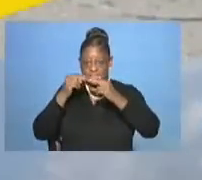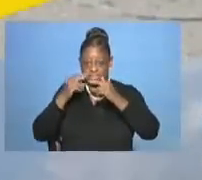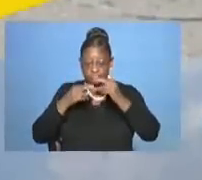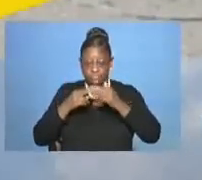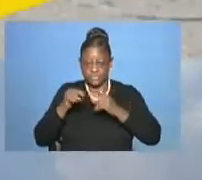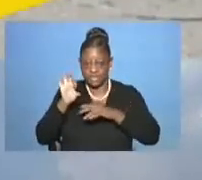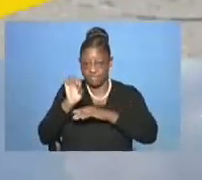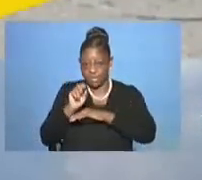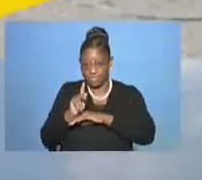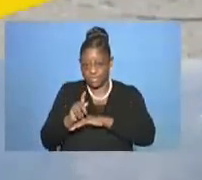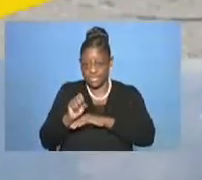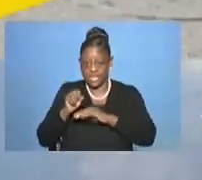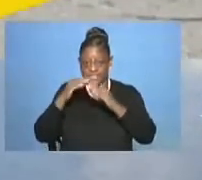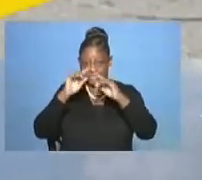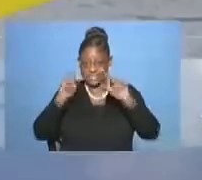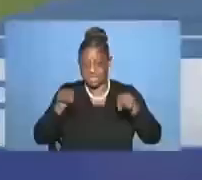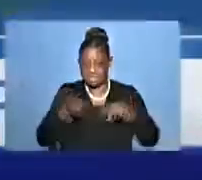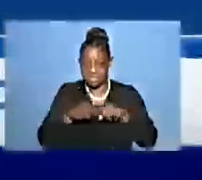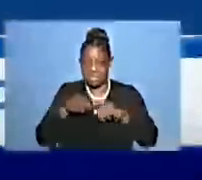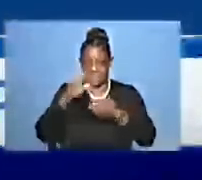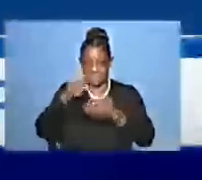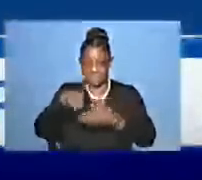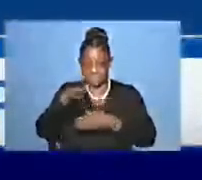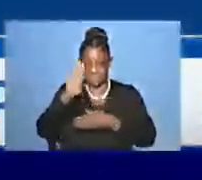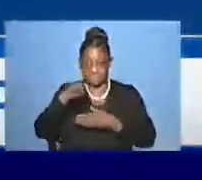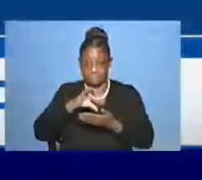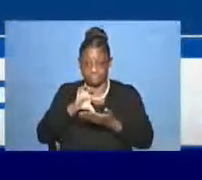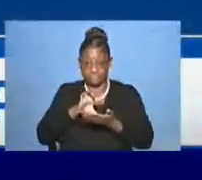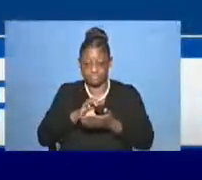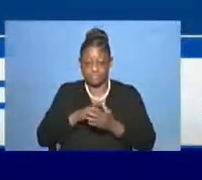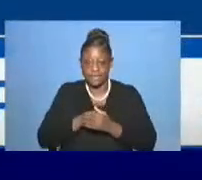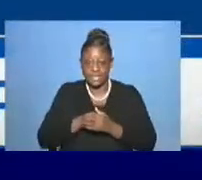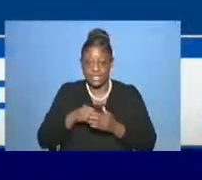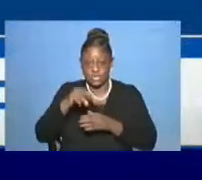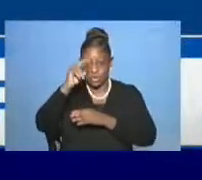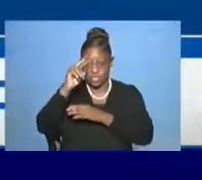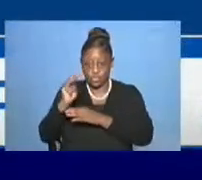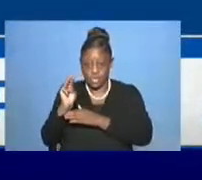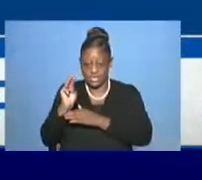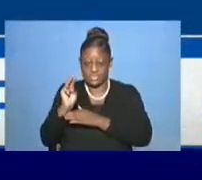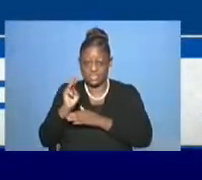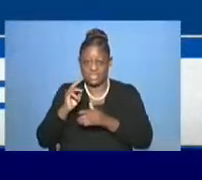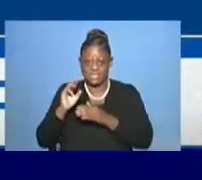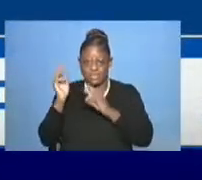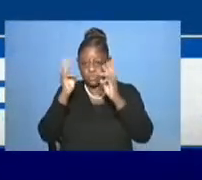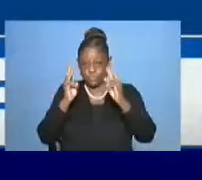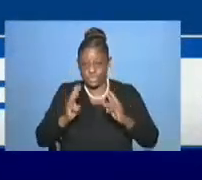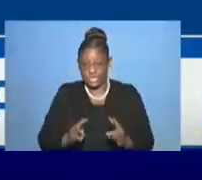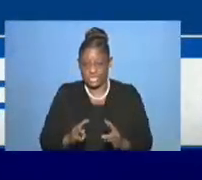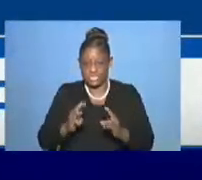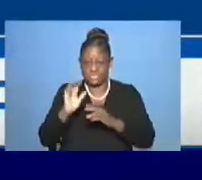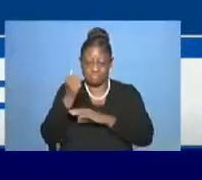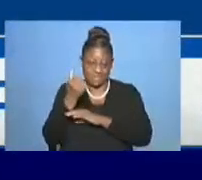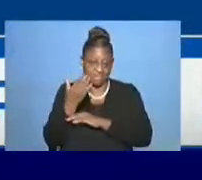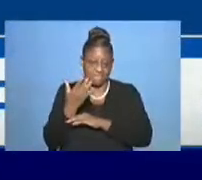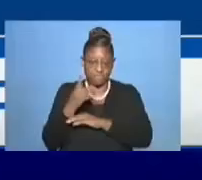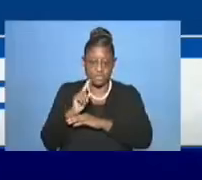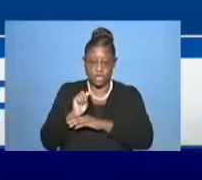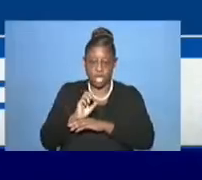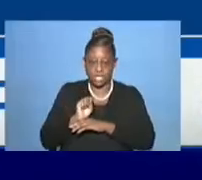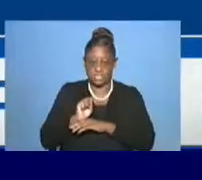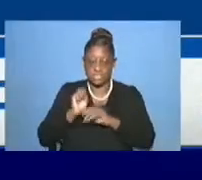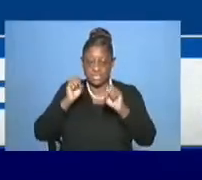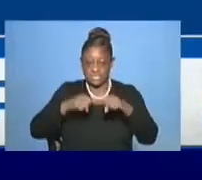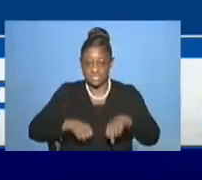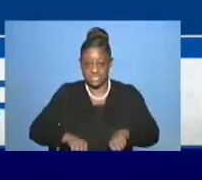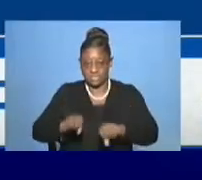home of FYP, the Tile King, and the Paint Setter. In the northwestern islands tonight, east to southeast winds and speeds around 10 to 15 knots. Your wave